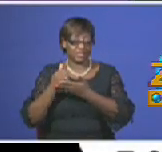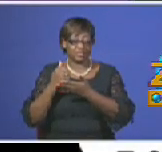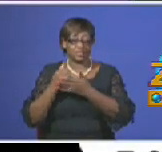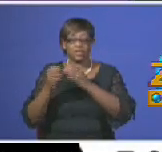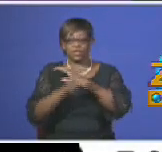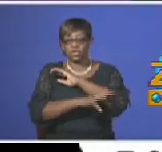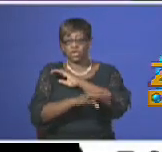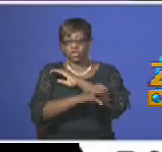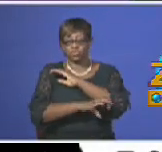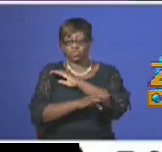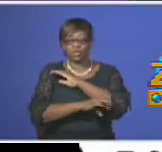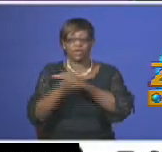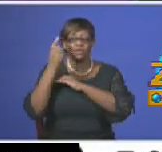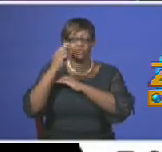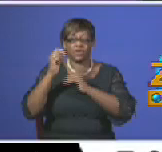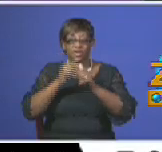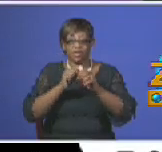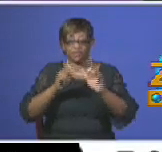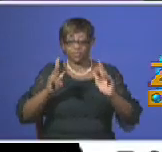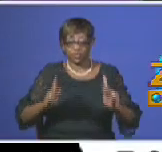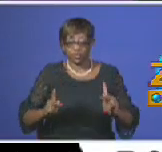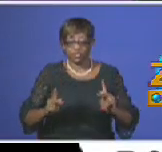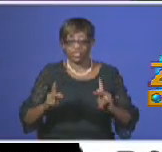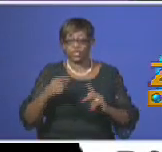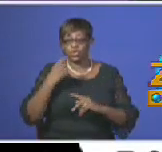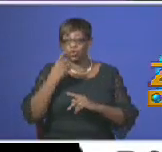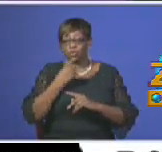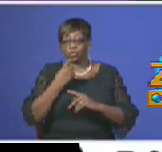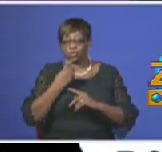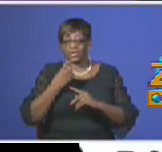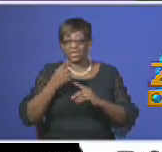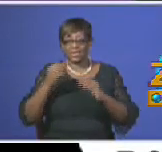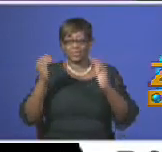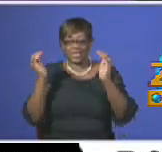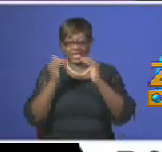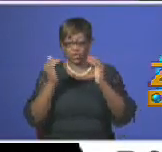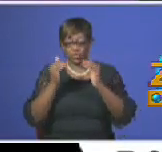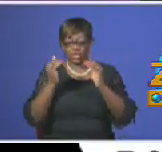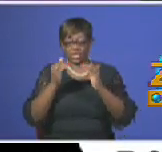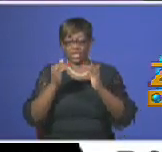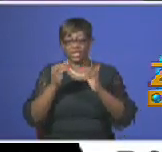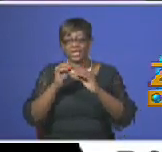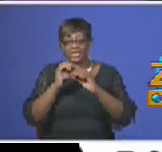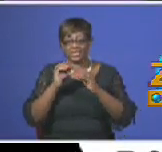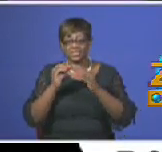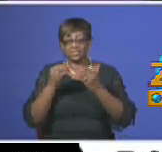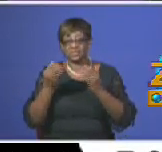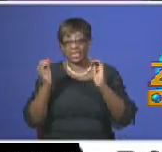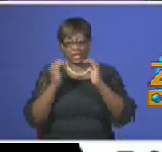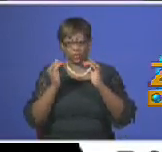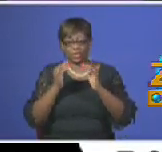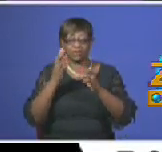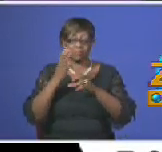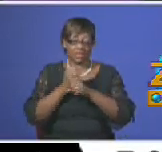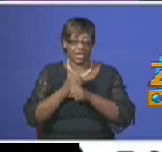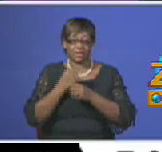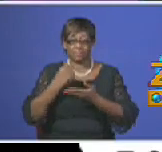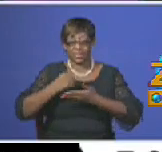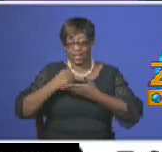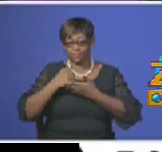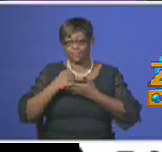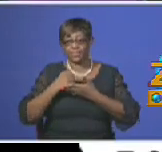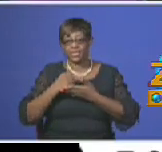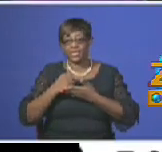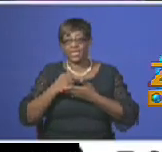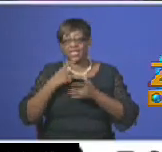for fair play and equitable treatment in the global financial arena. Prime Minister Minnis concluded his address to the United Nations meeting